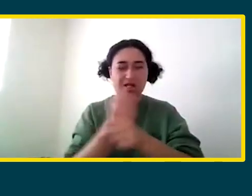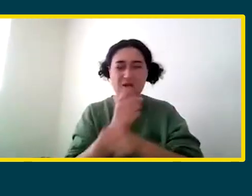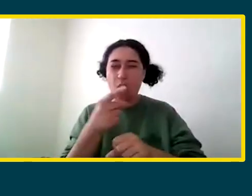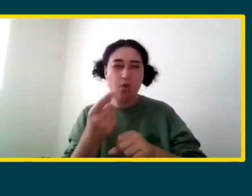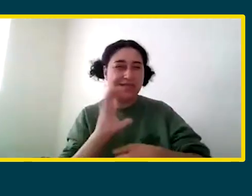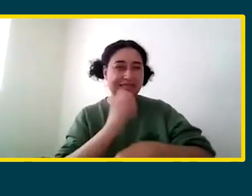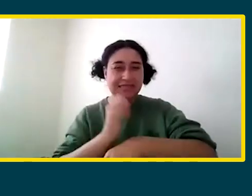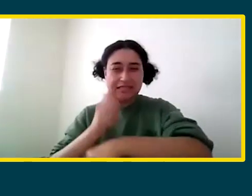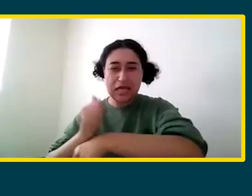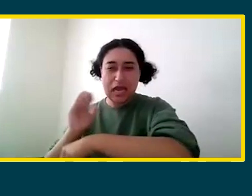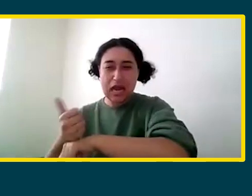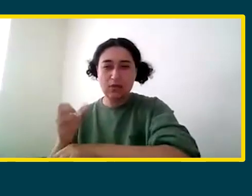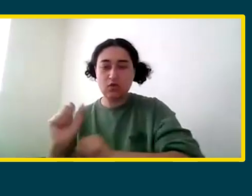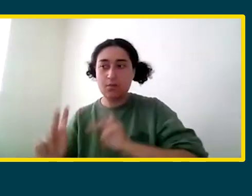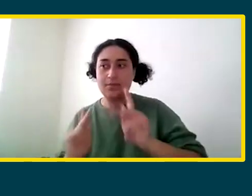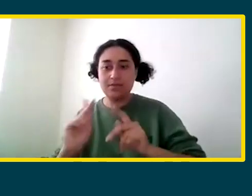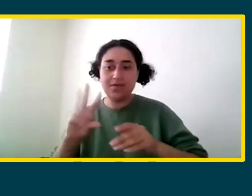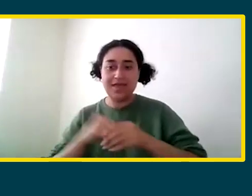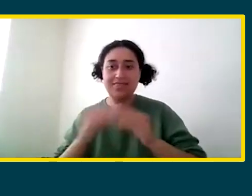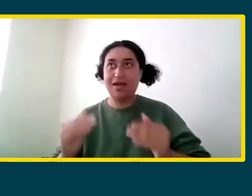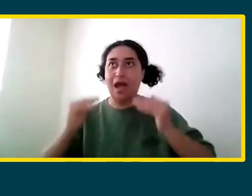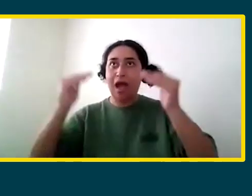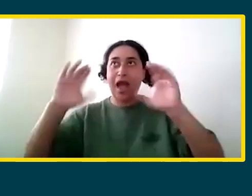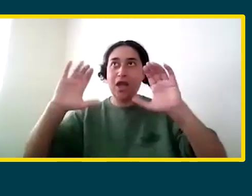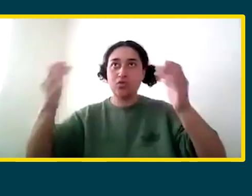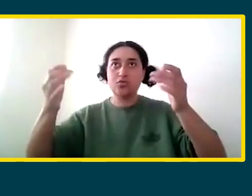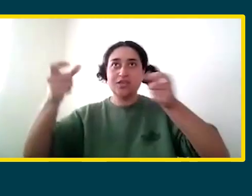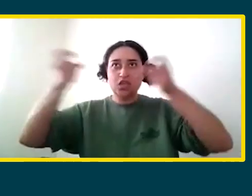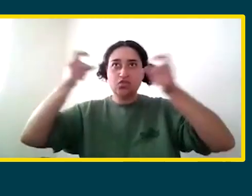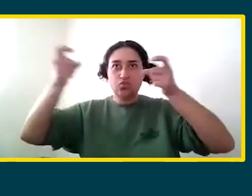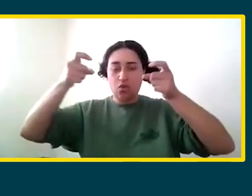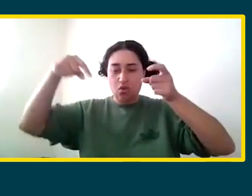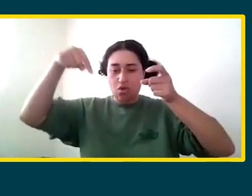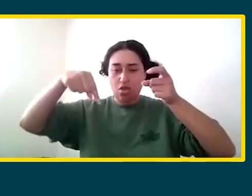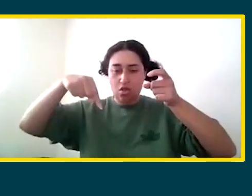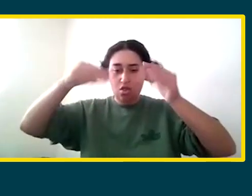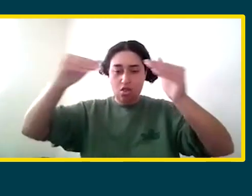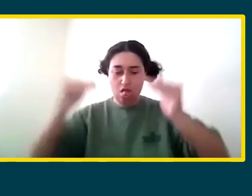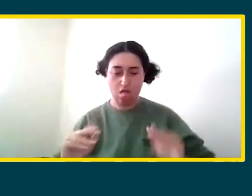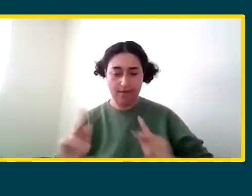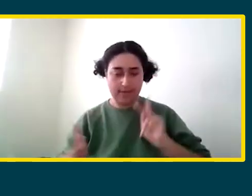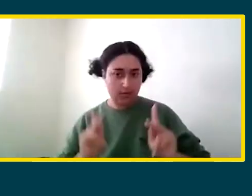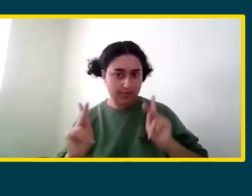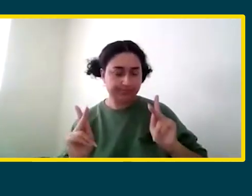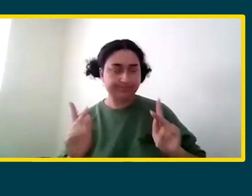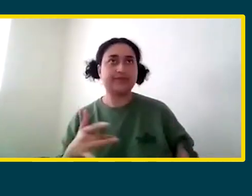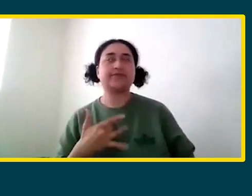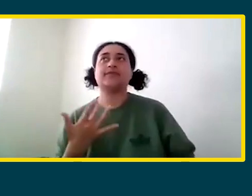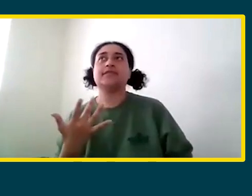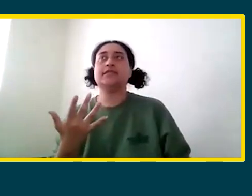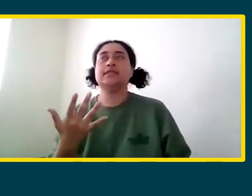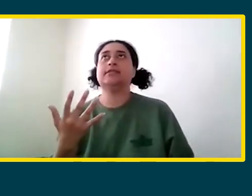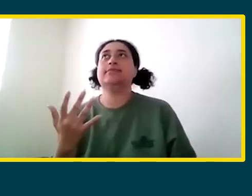that people in the higher categories could control people in the lower categories. And I feel like